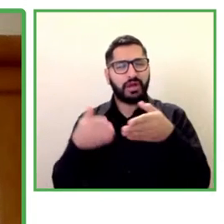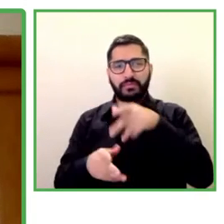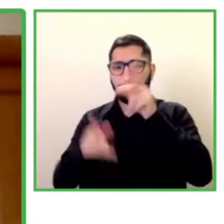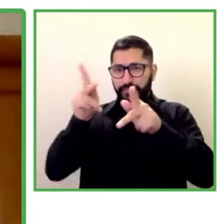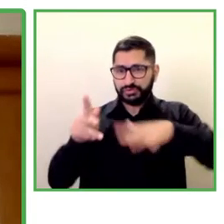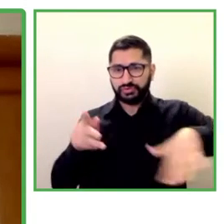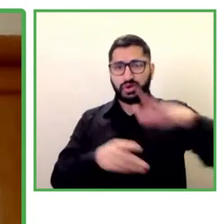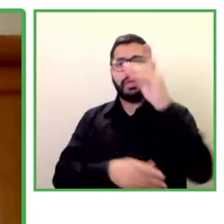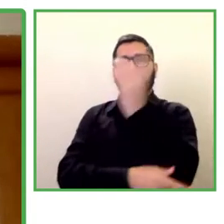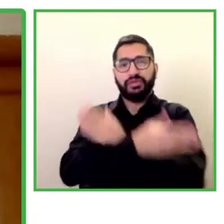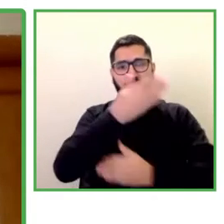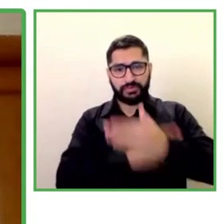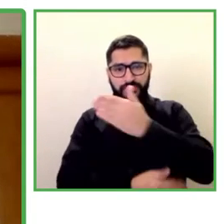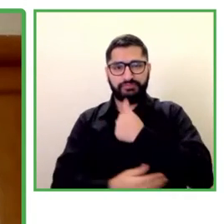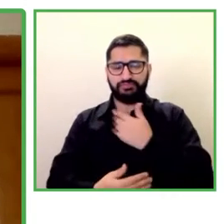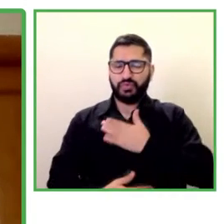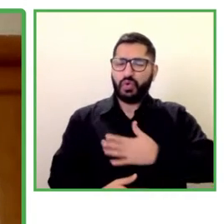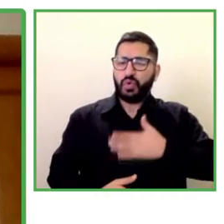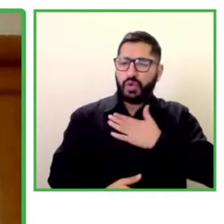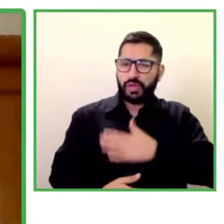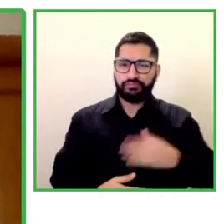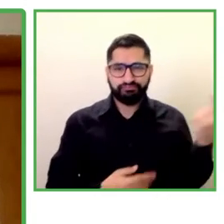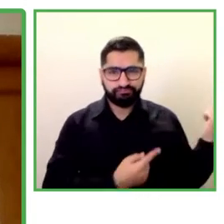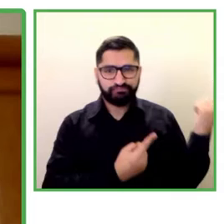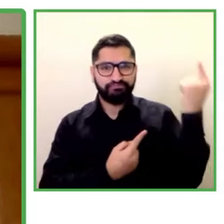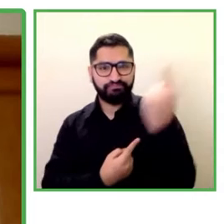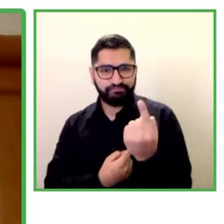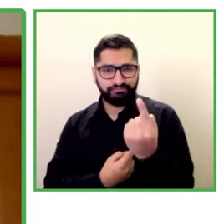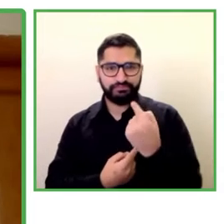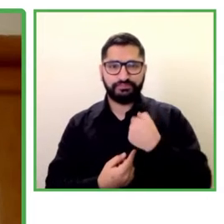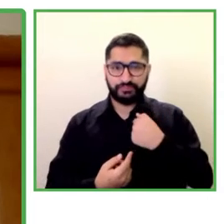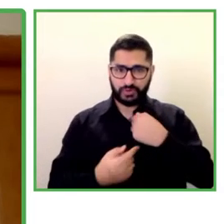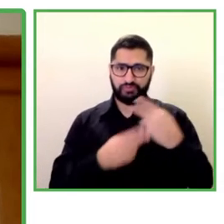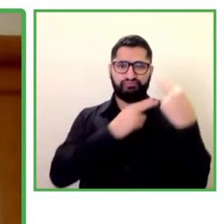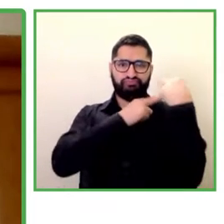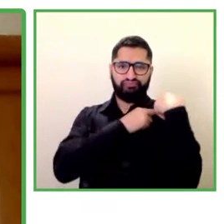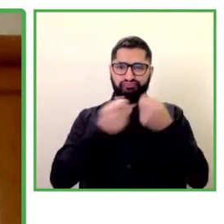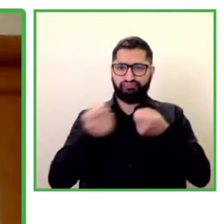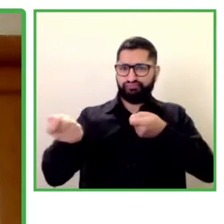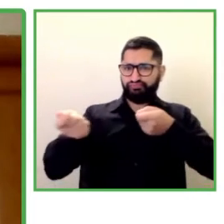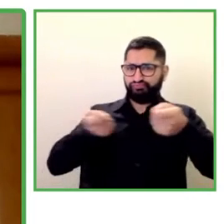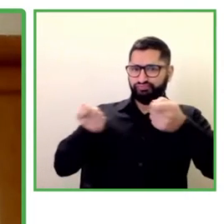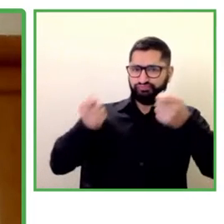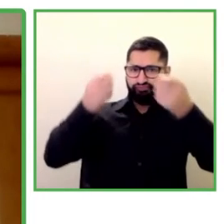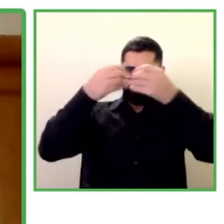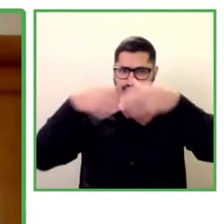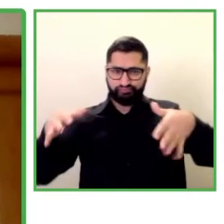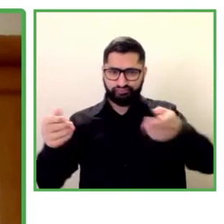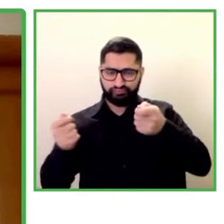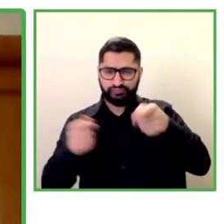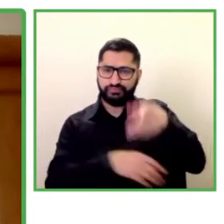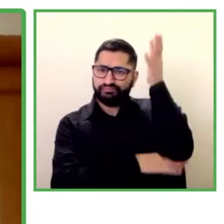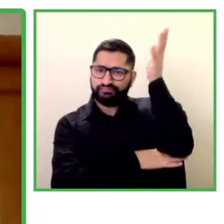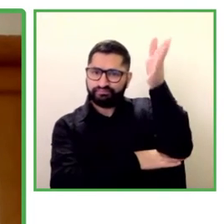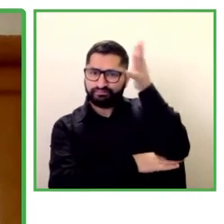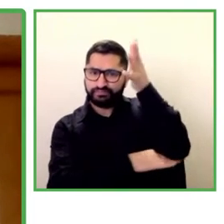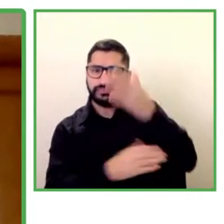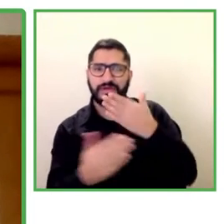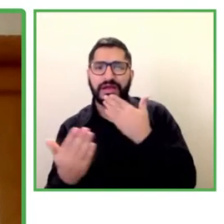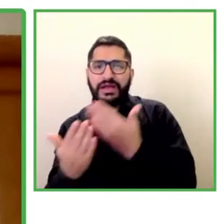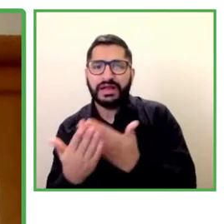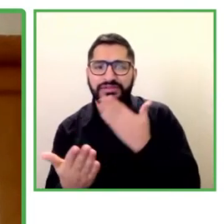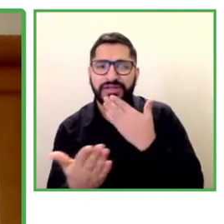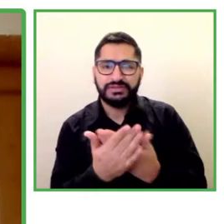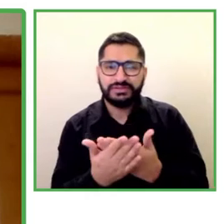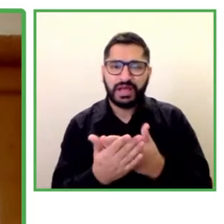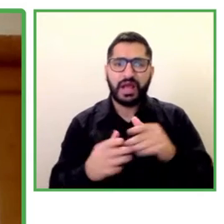disabilities. I am glad to be here with you as a moderator of this session, and I want to thank Zero Project and Foundation